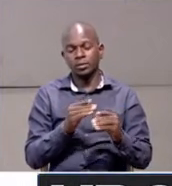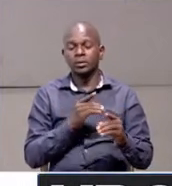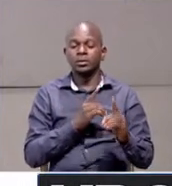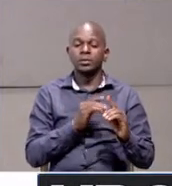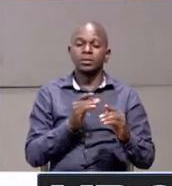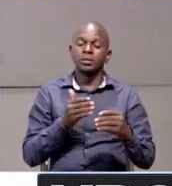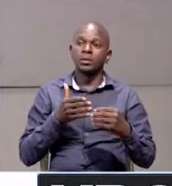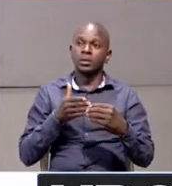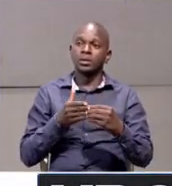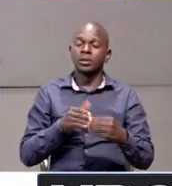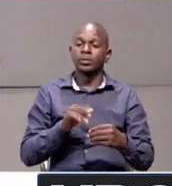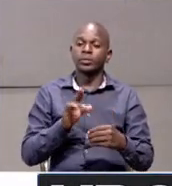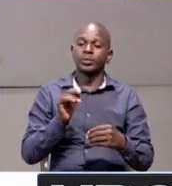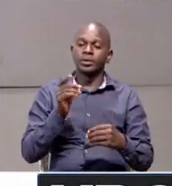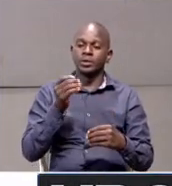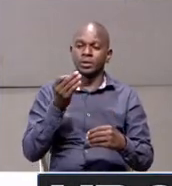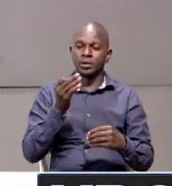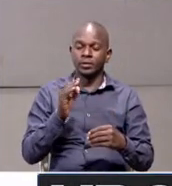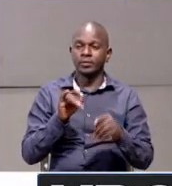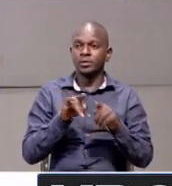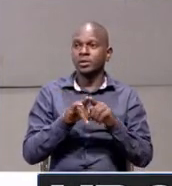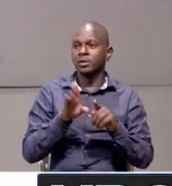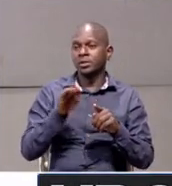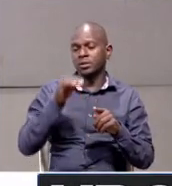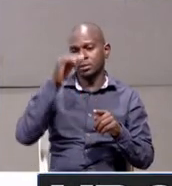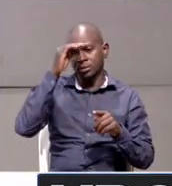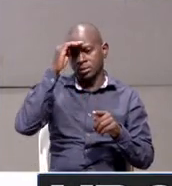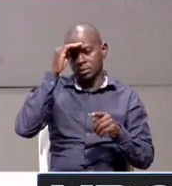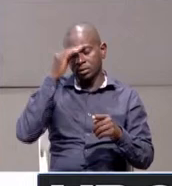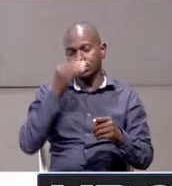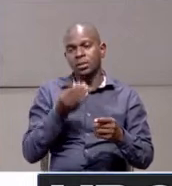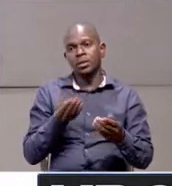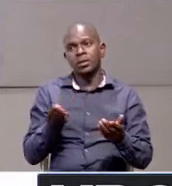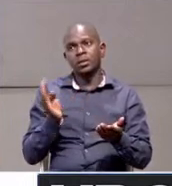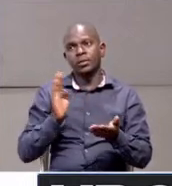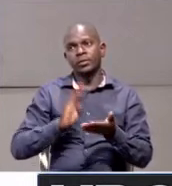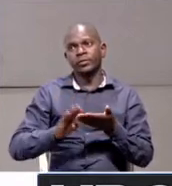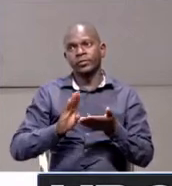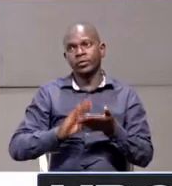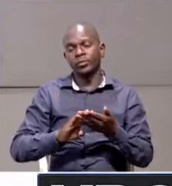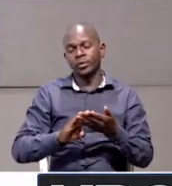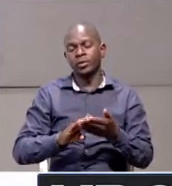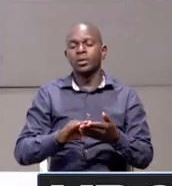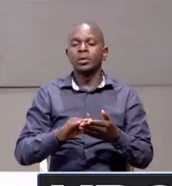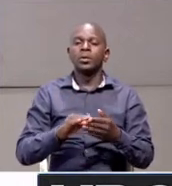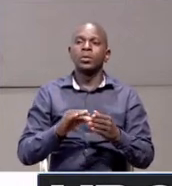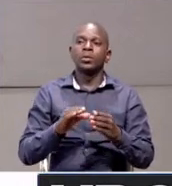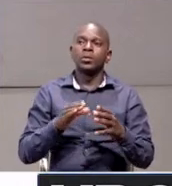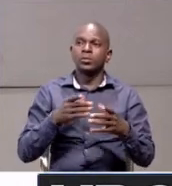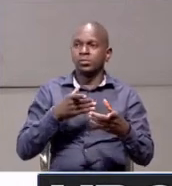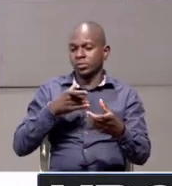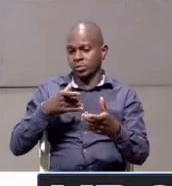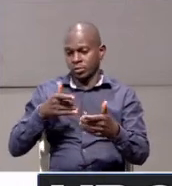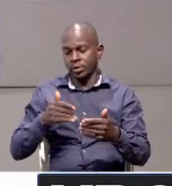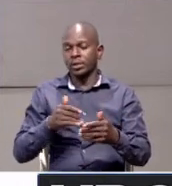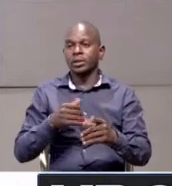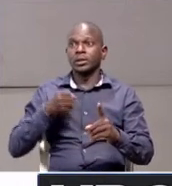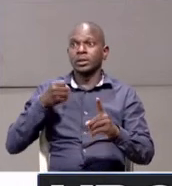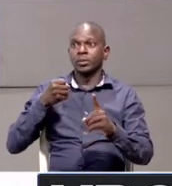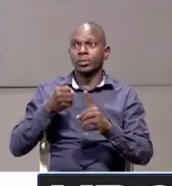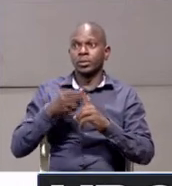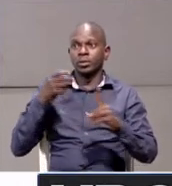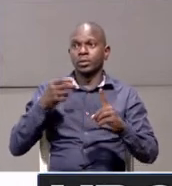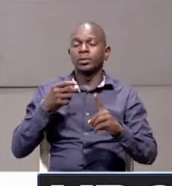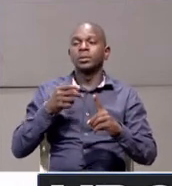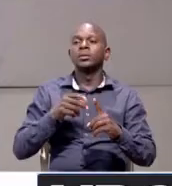from UPDF and the police. Local leaders, Reformed Warriors, AT Morititi Sub-County in Kabong District, with